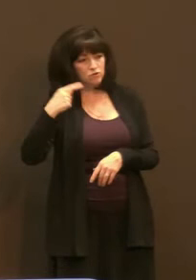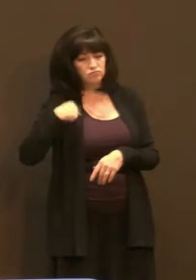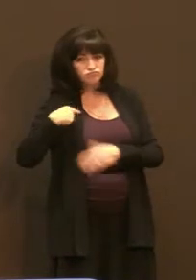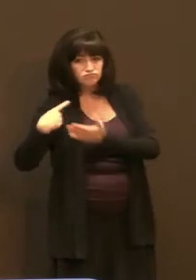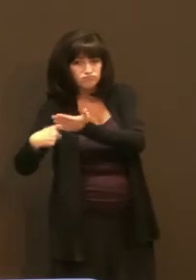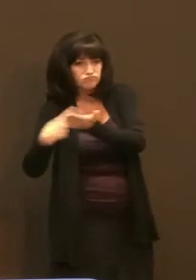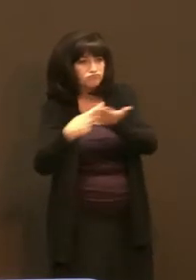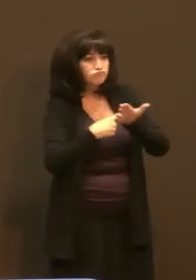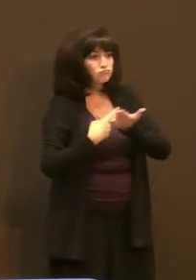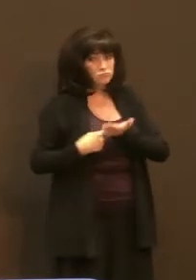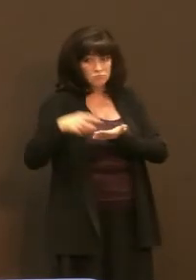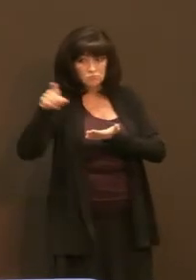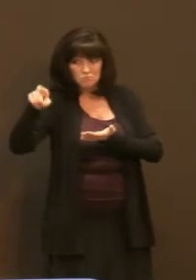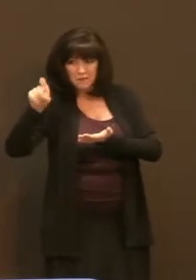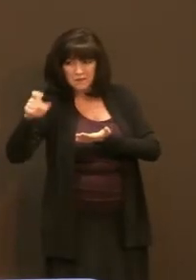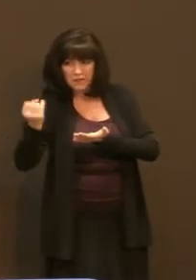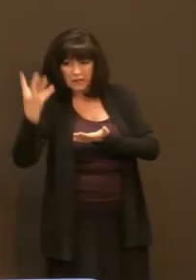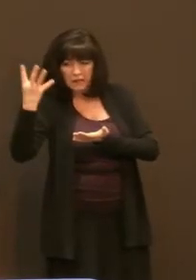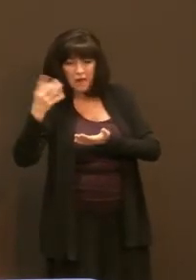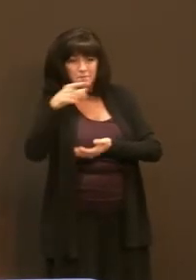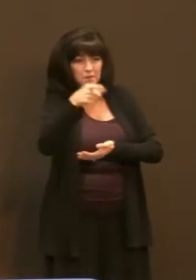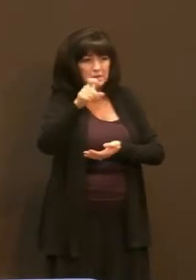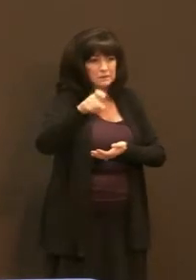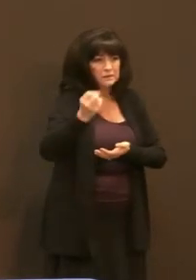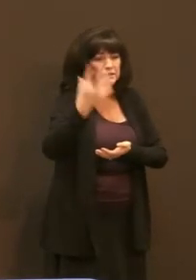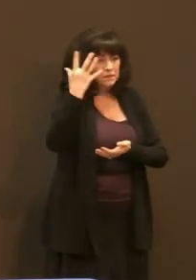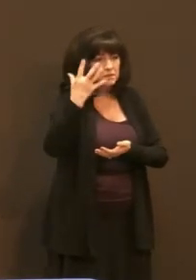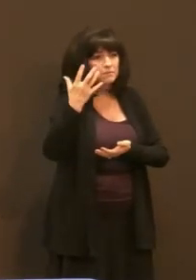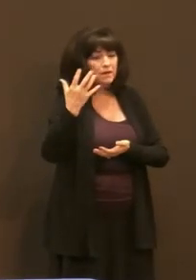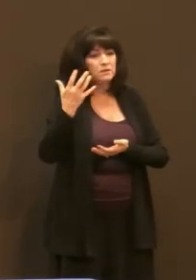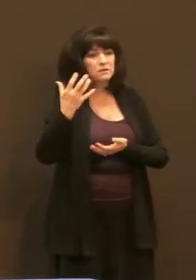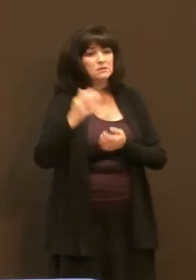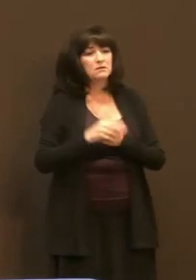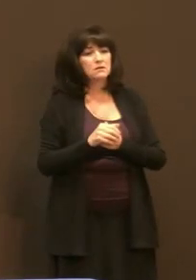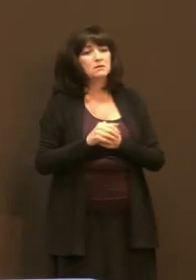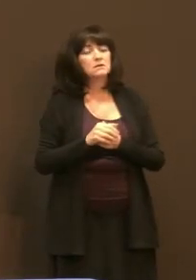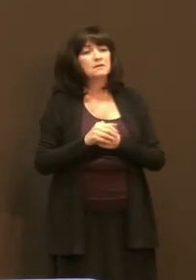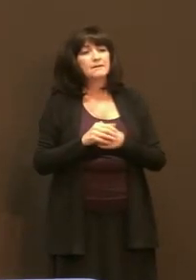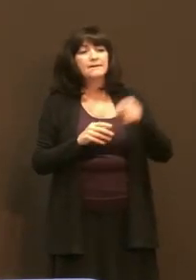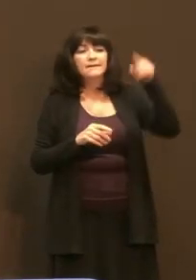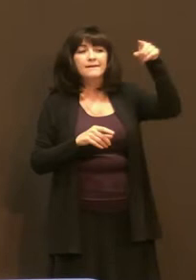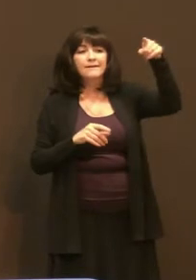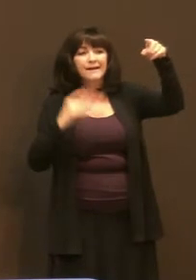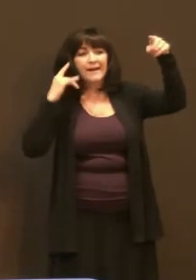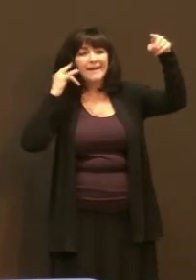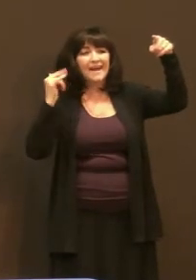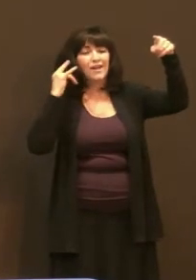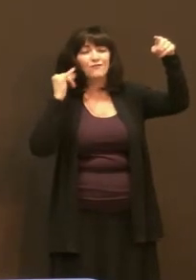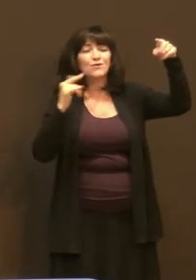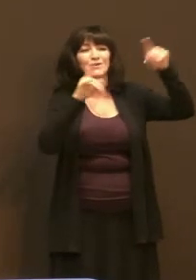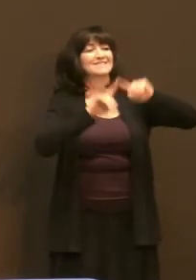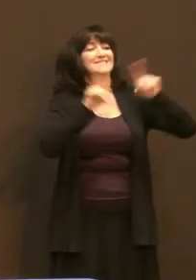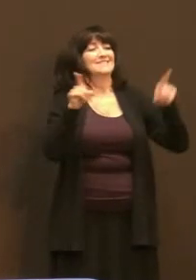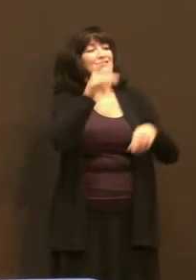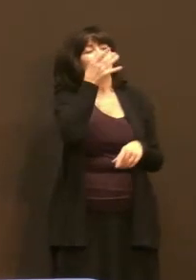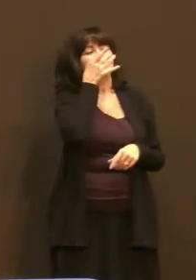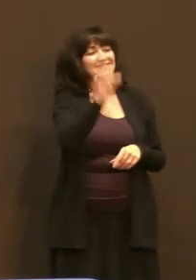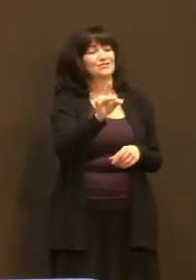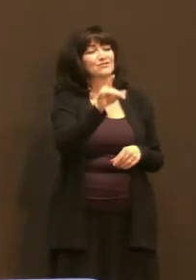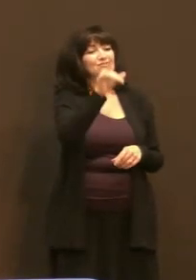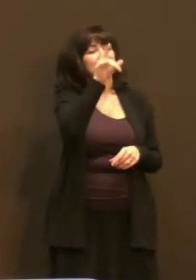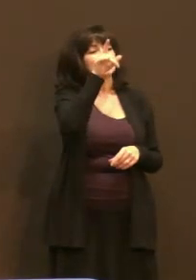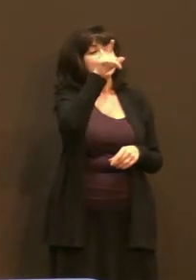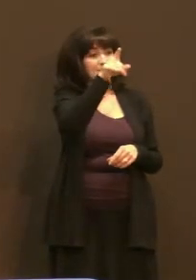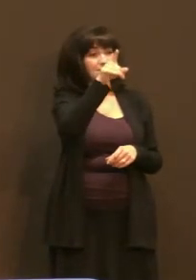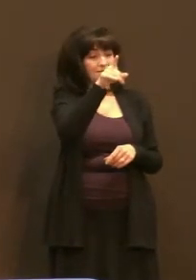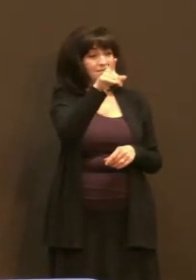keep track of their need vis-a-vis. California's had an interesting kind of arrangement. They sent and were willing